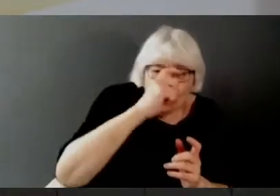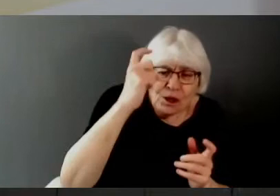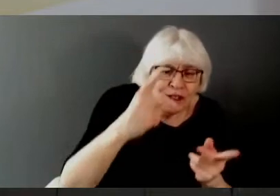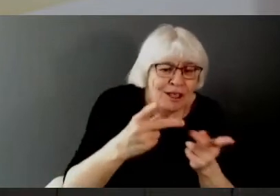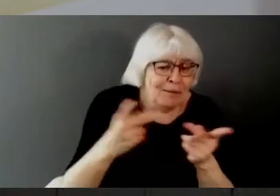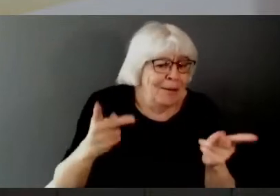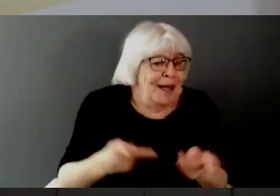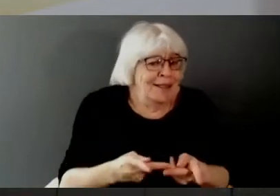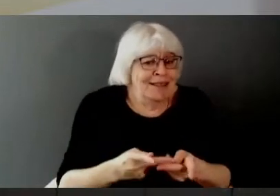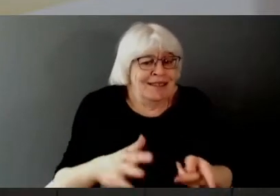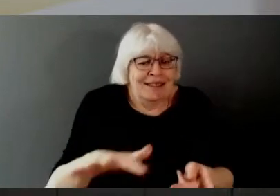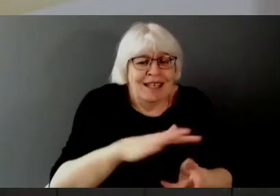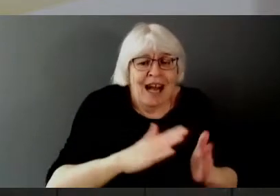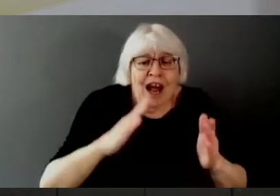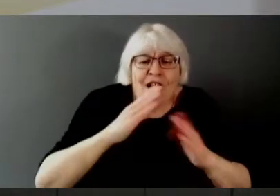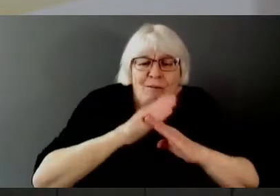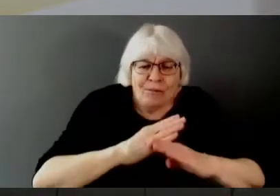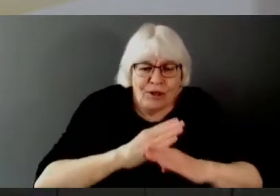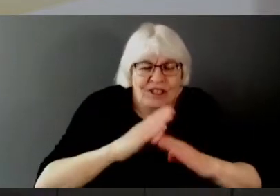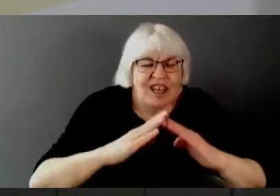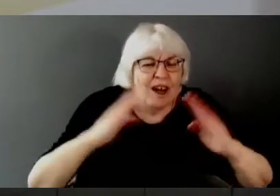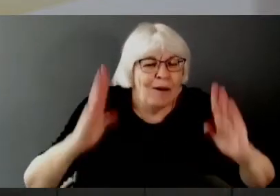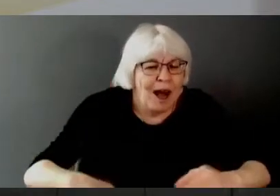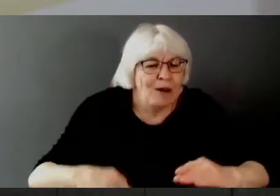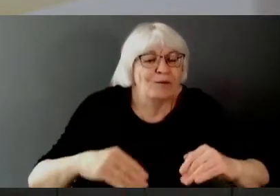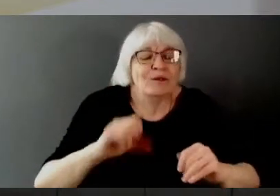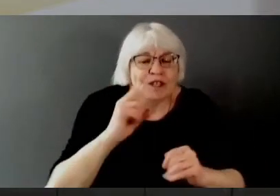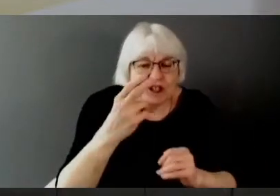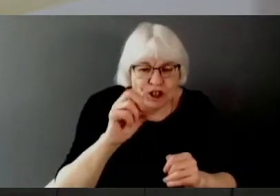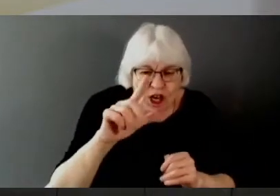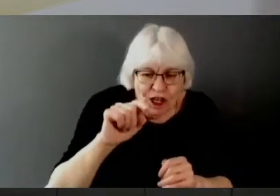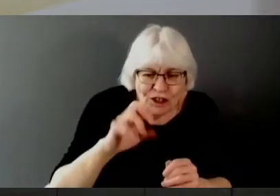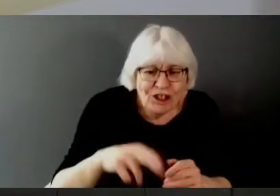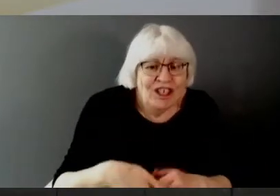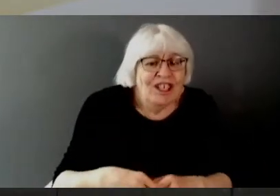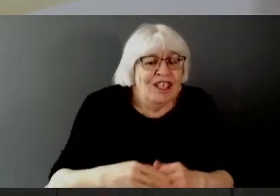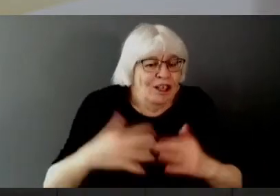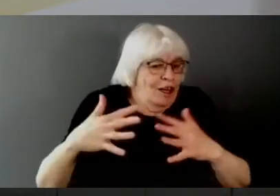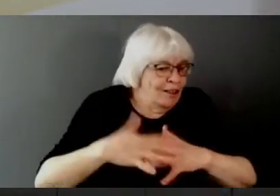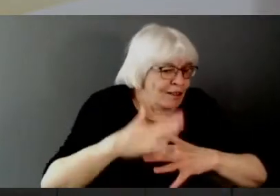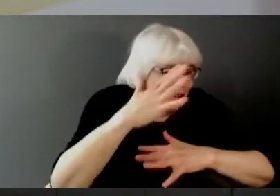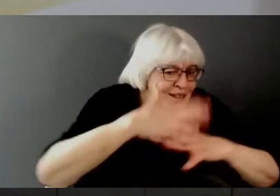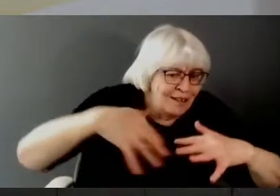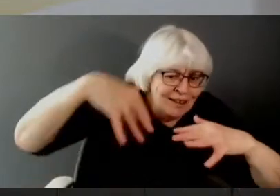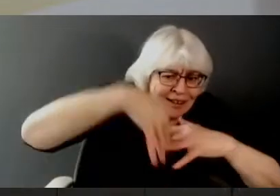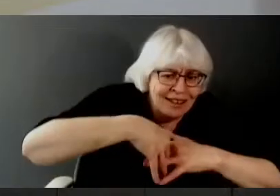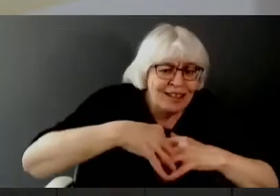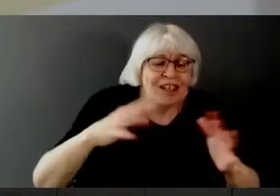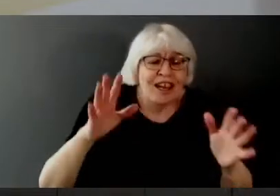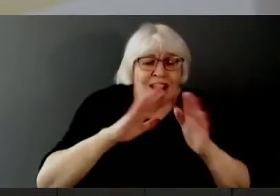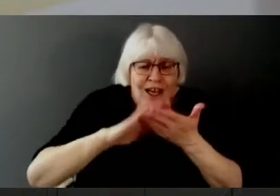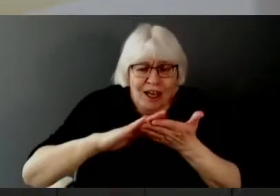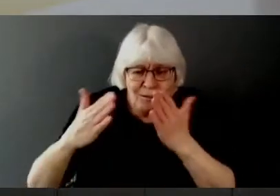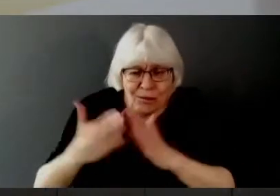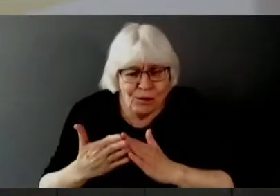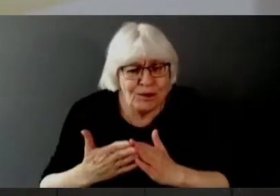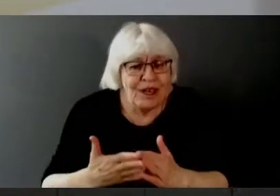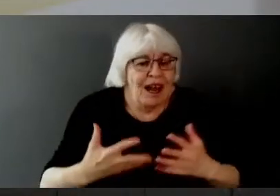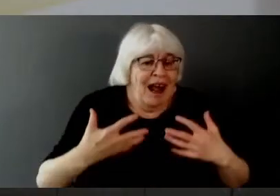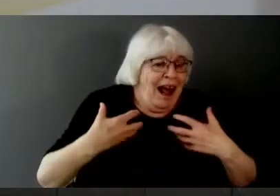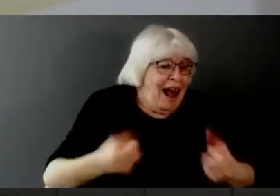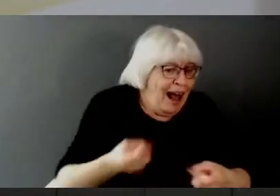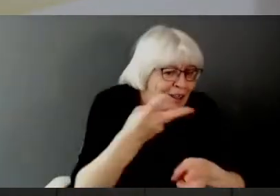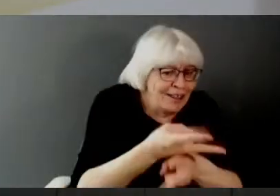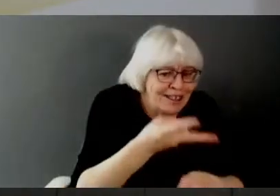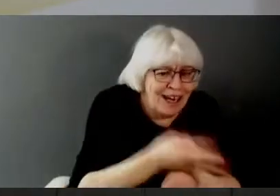priority groups, including Indigenous adults in communities and other healthcare workers with direct patient care. For